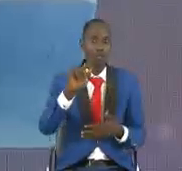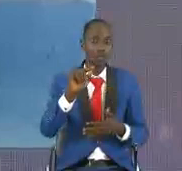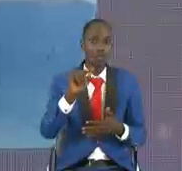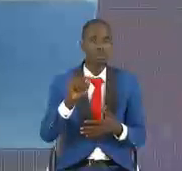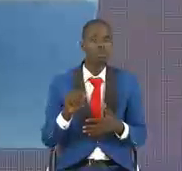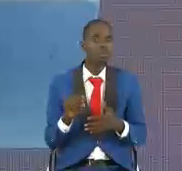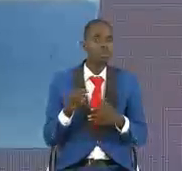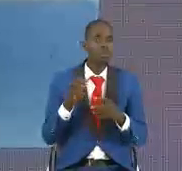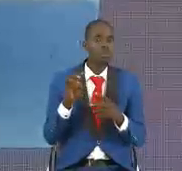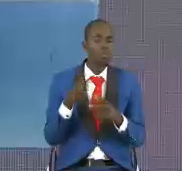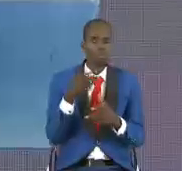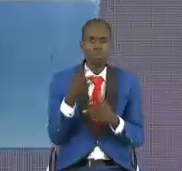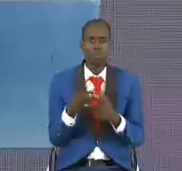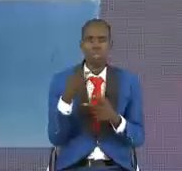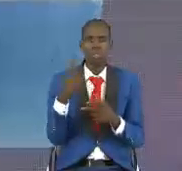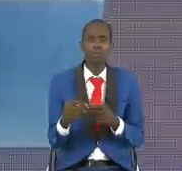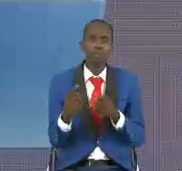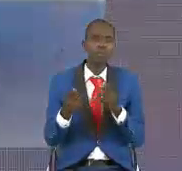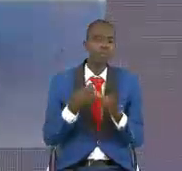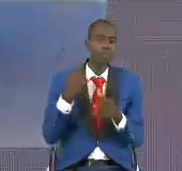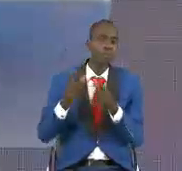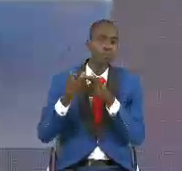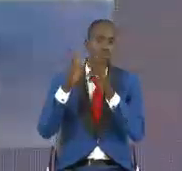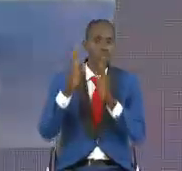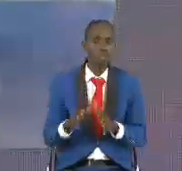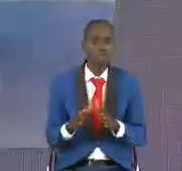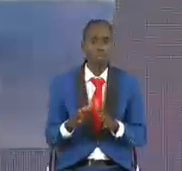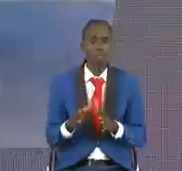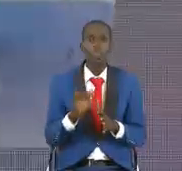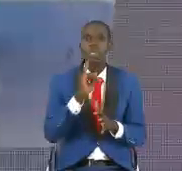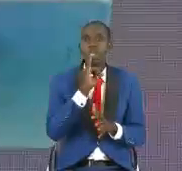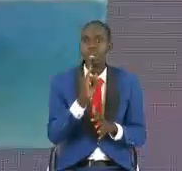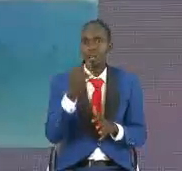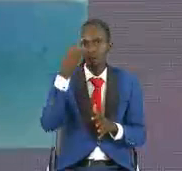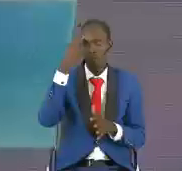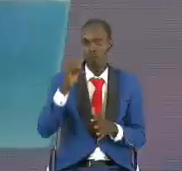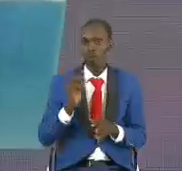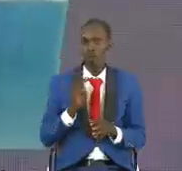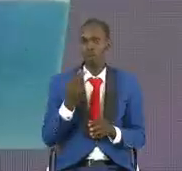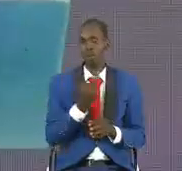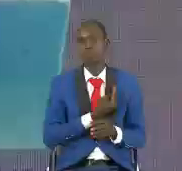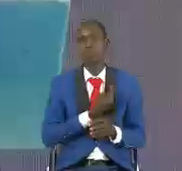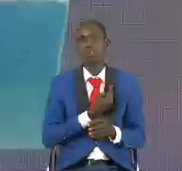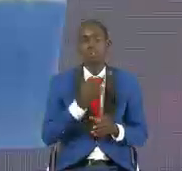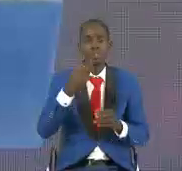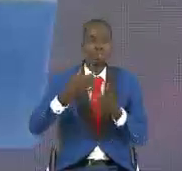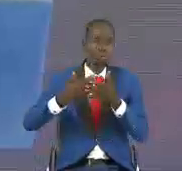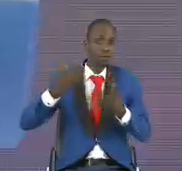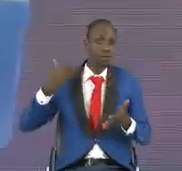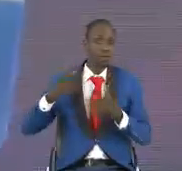forerunner is for us. The forerunner is for us. The forerunner is for